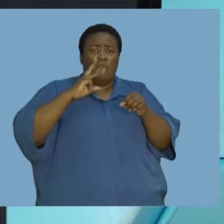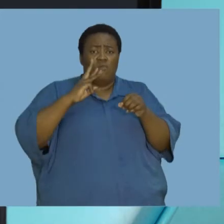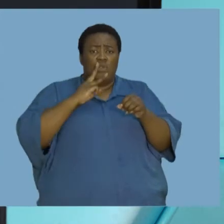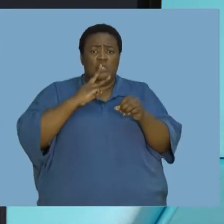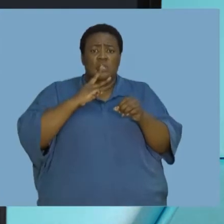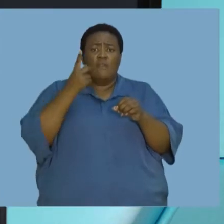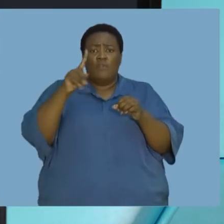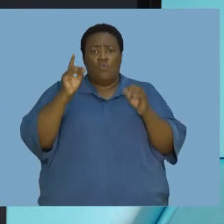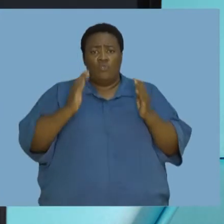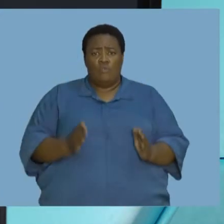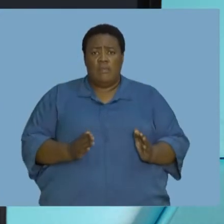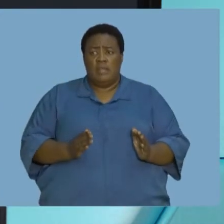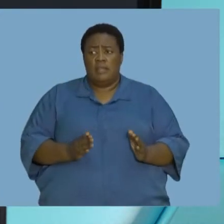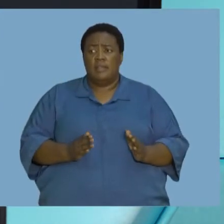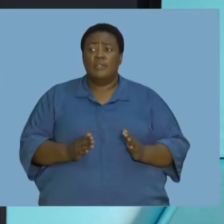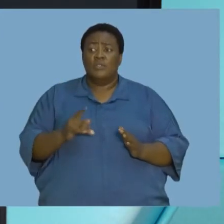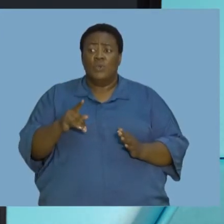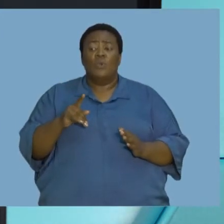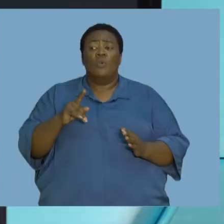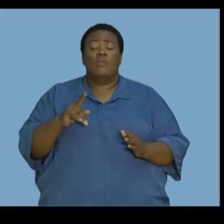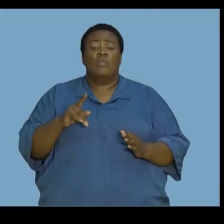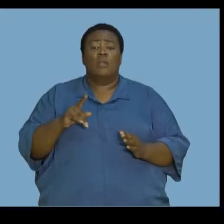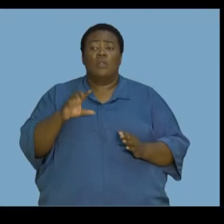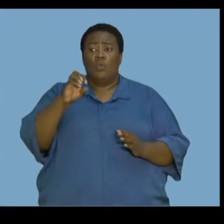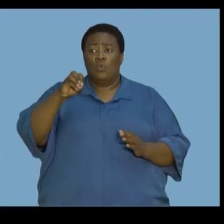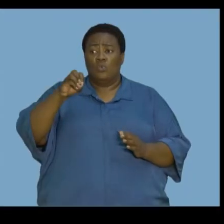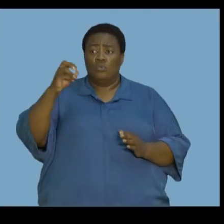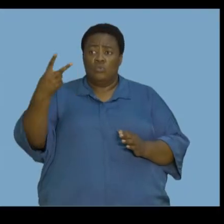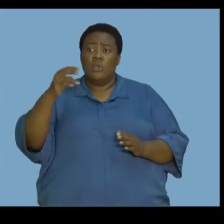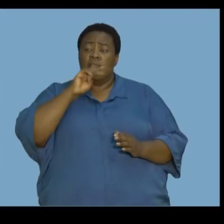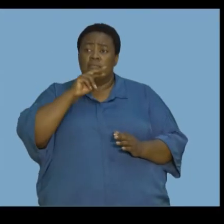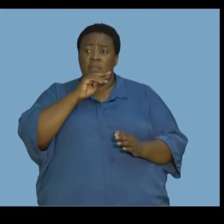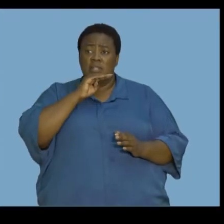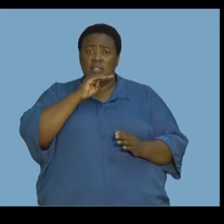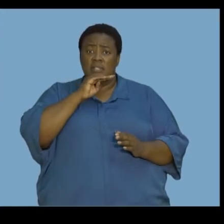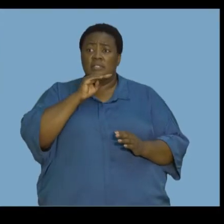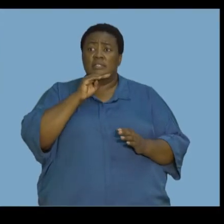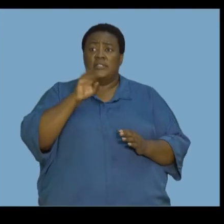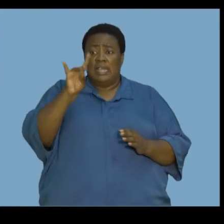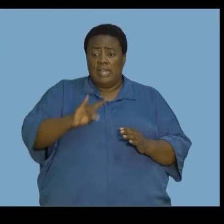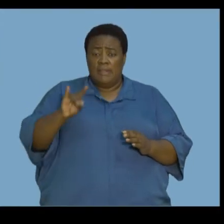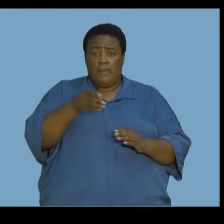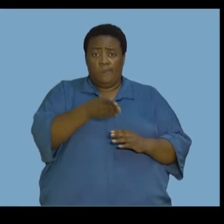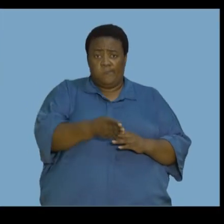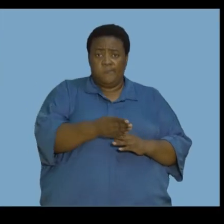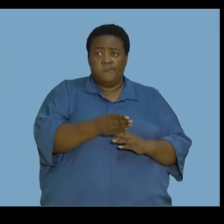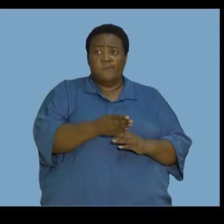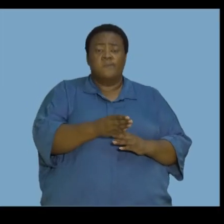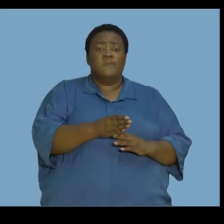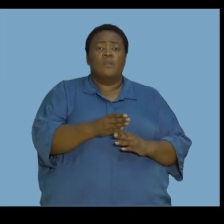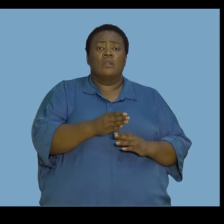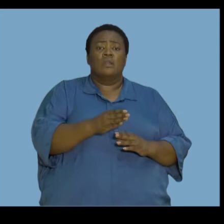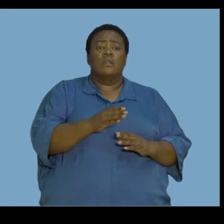human consumption. The depletion of dissolved oxygen in the water body means that now the organisms that live in there have